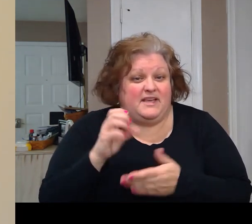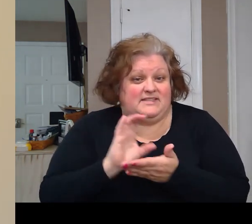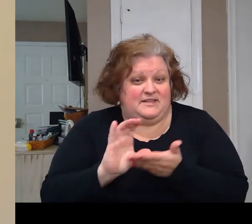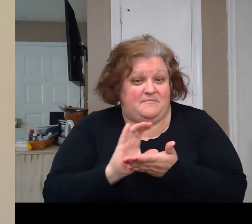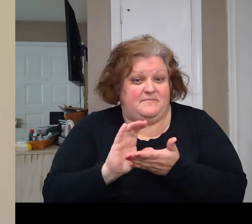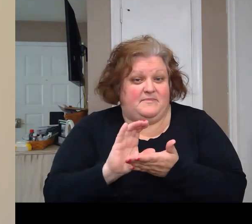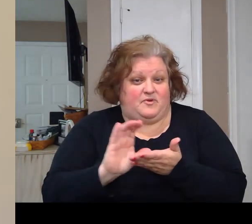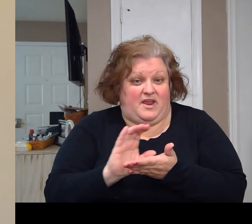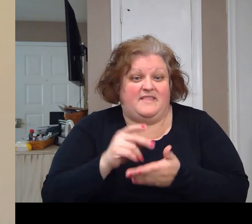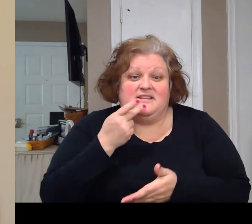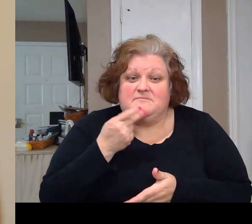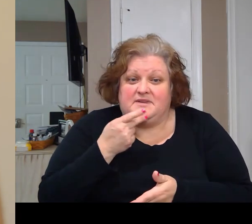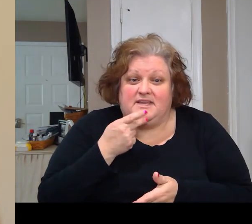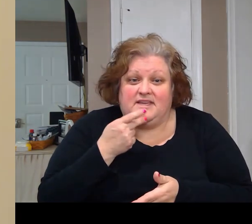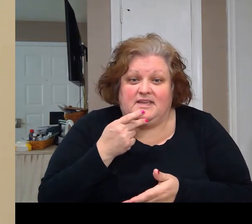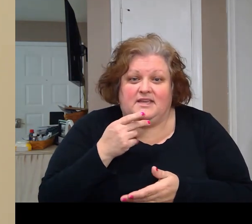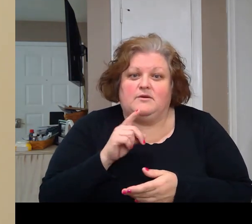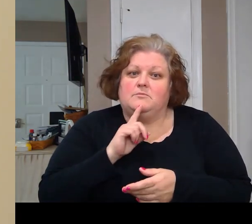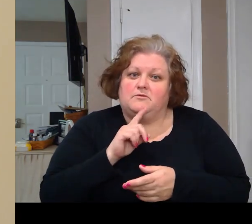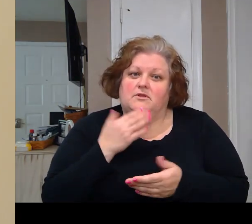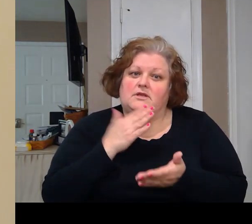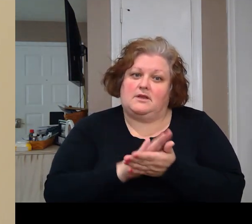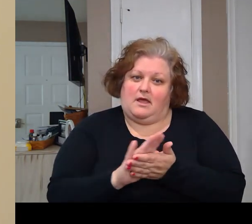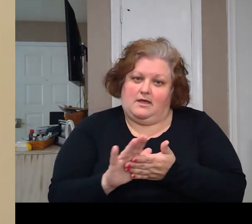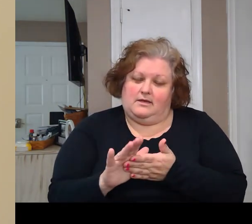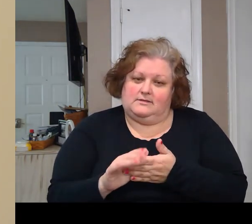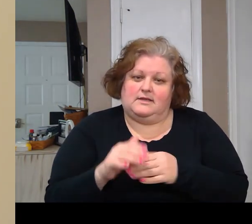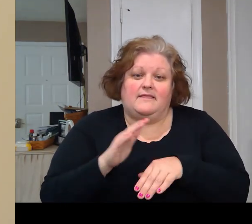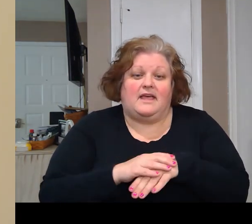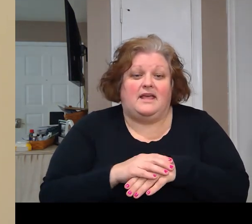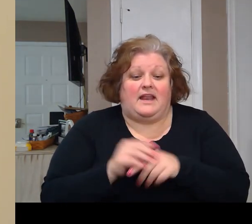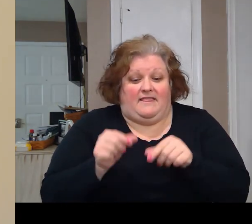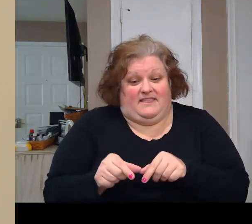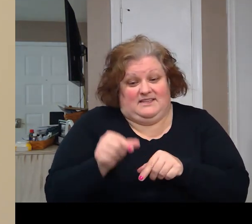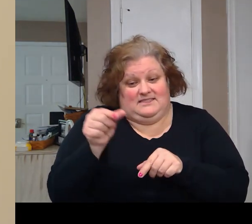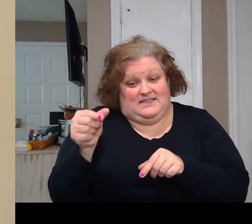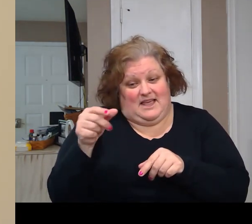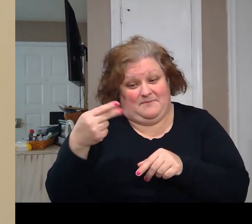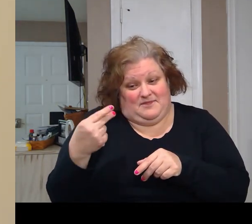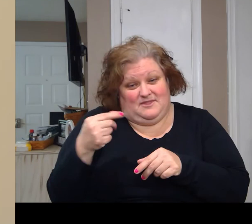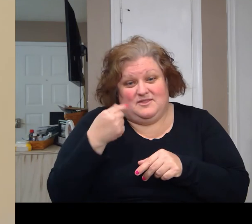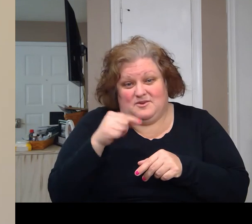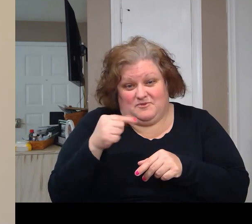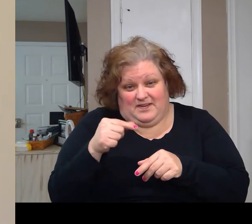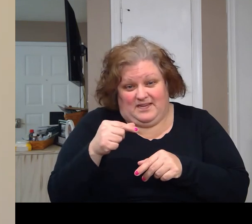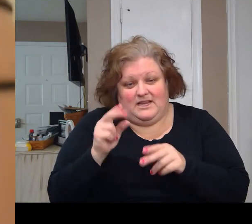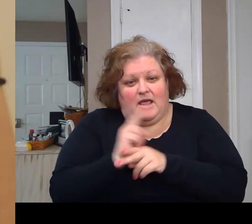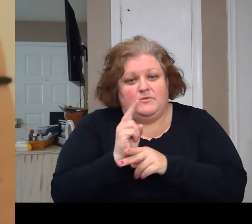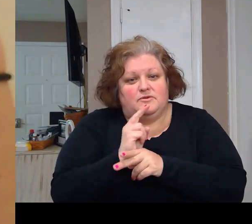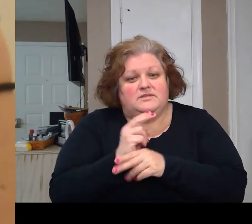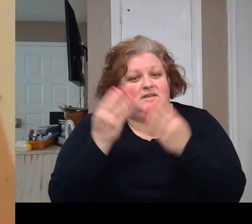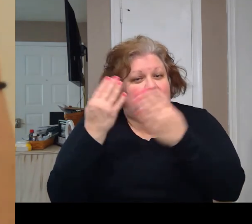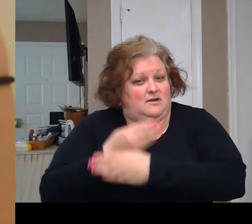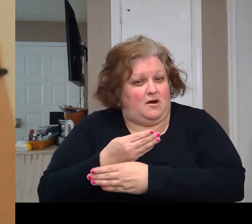that pinkish crayon really shows through nicely, but then on the green stems, the green paint is darker so the light green